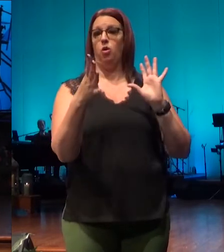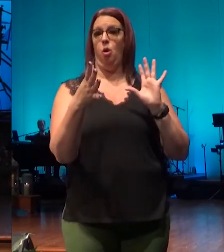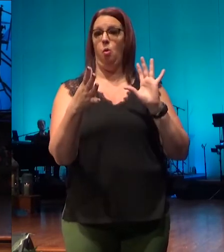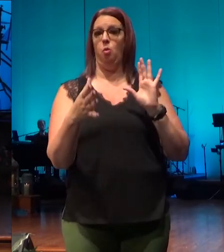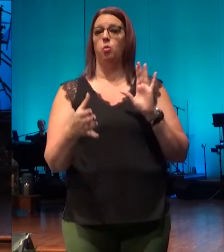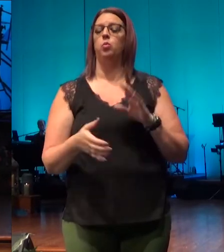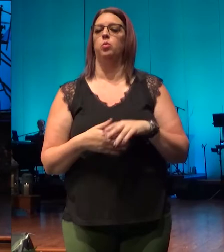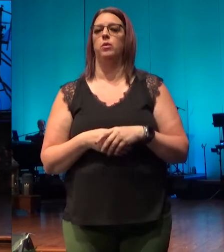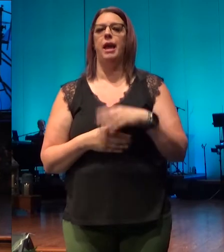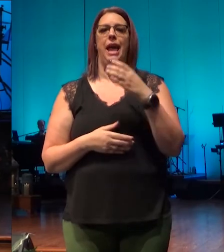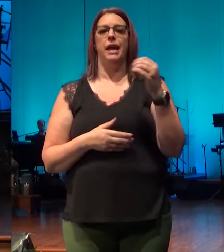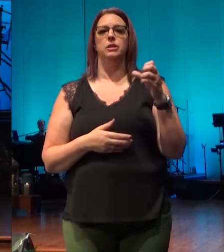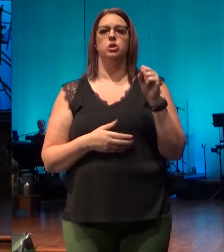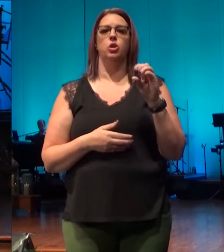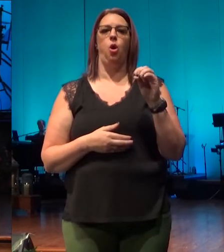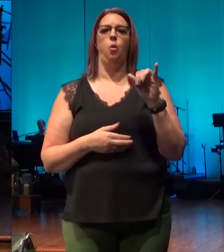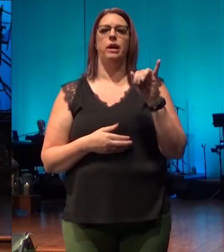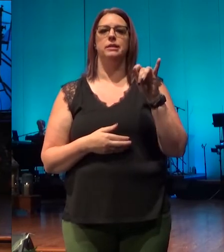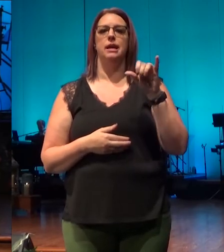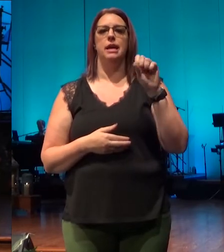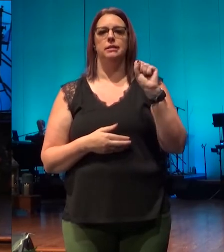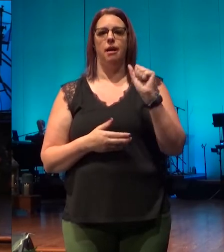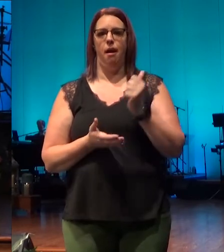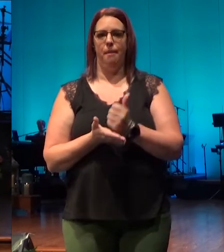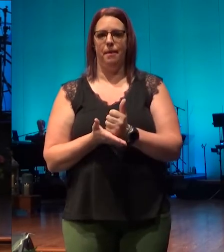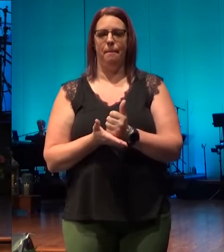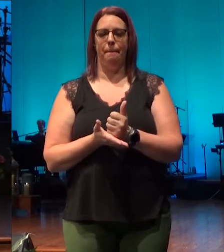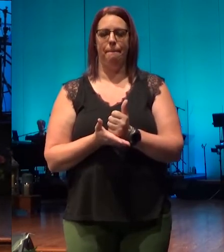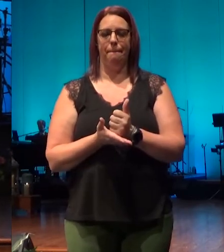it be, and so it is. Amen.